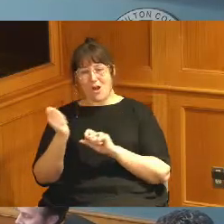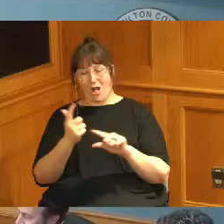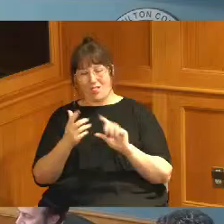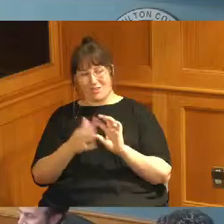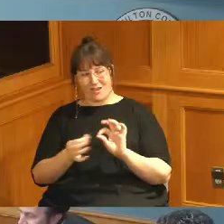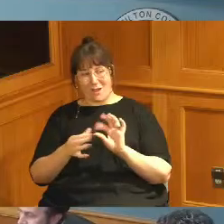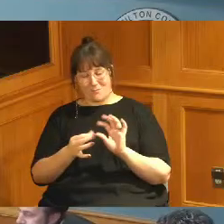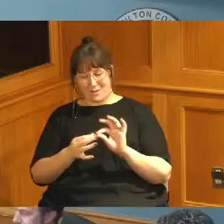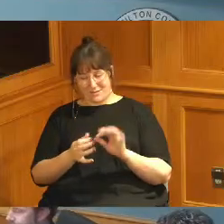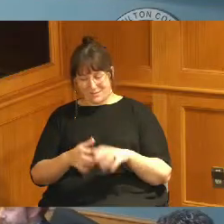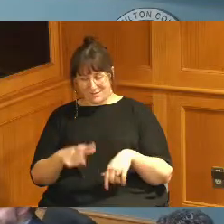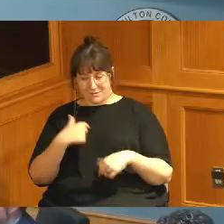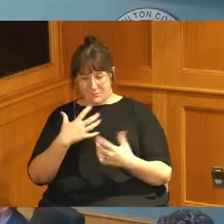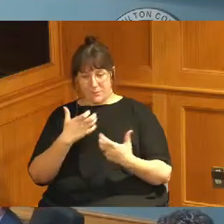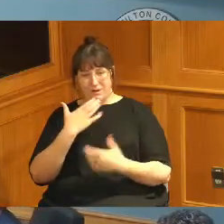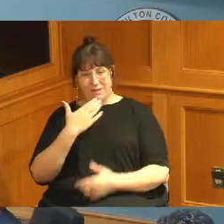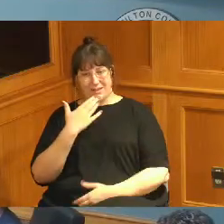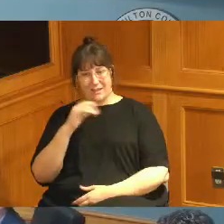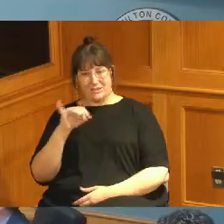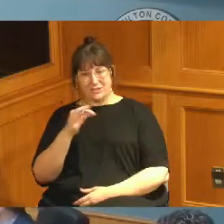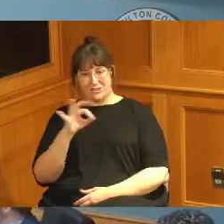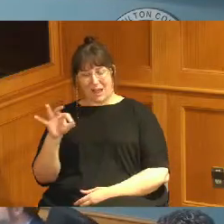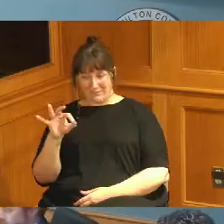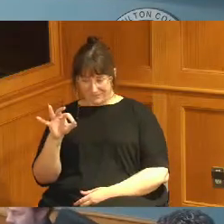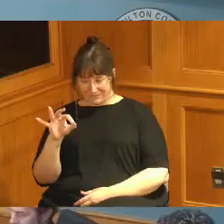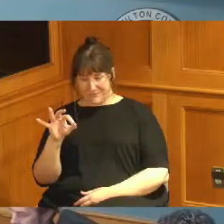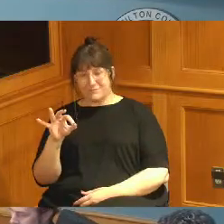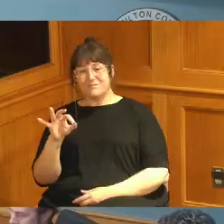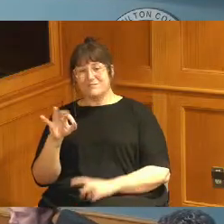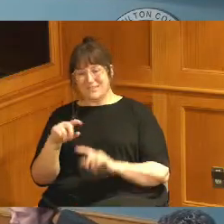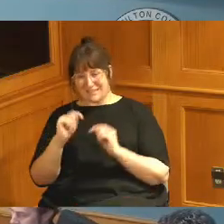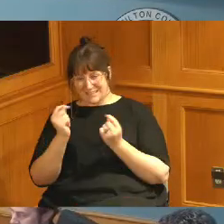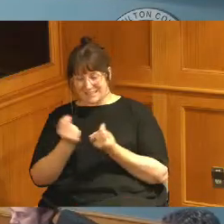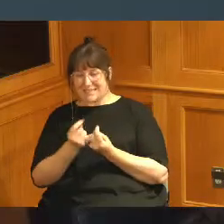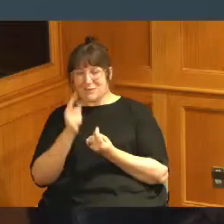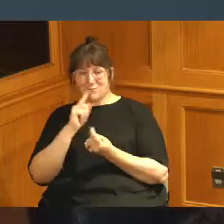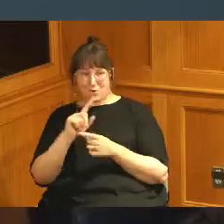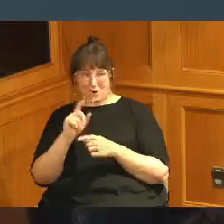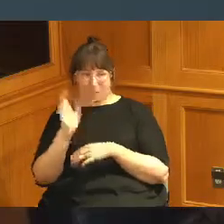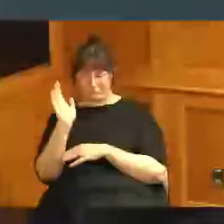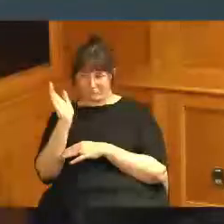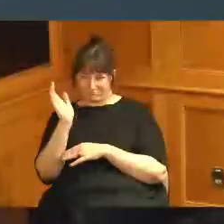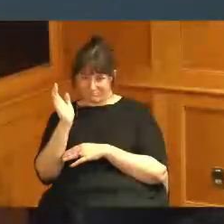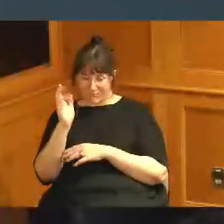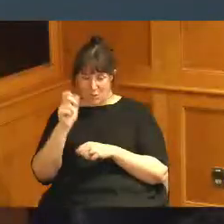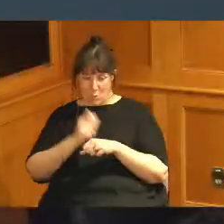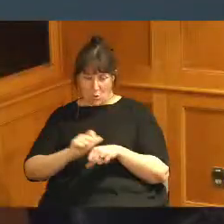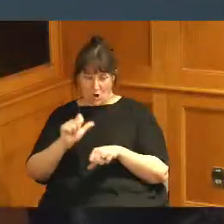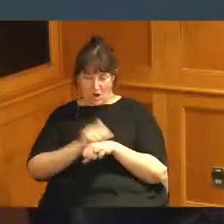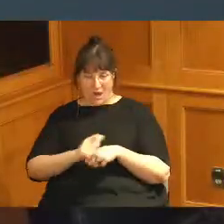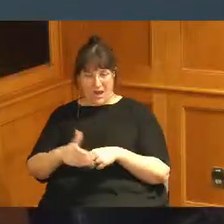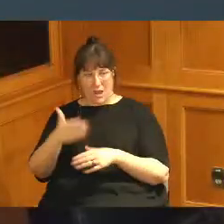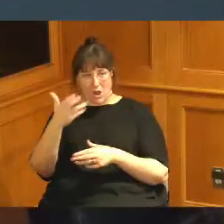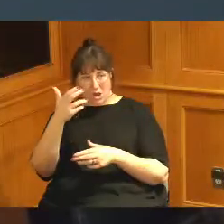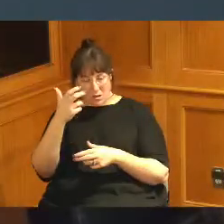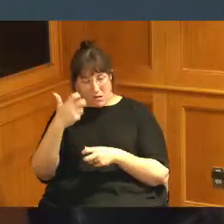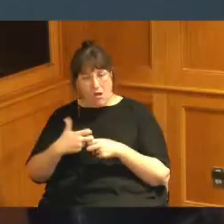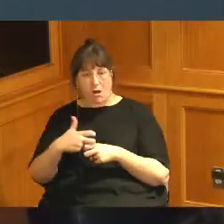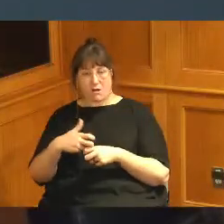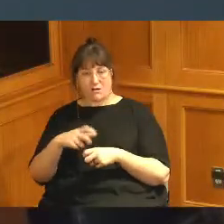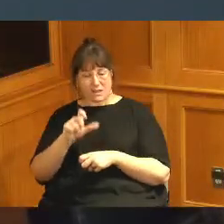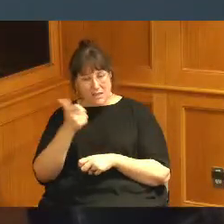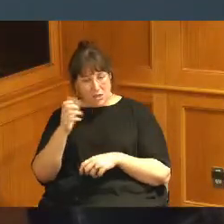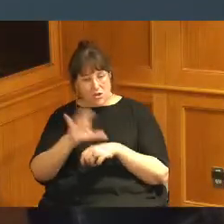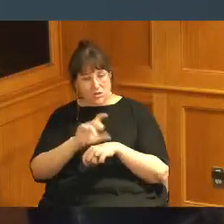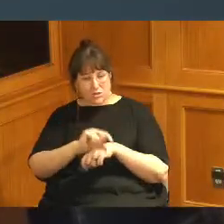all. And I want to thank Jeff and the administration for working on this so hard, and also the other consultants that